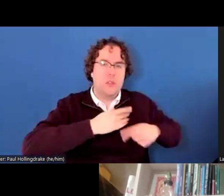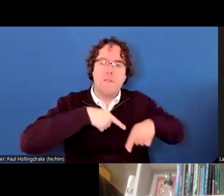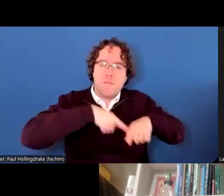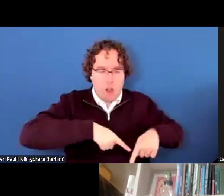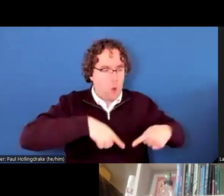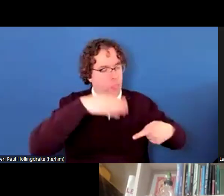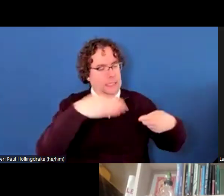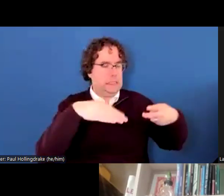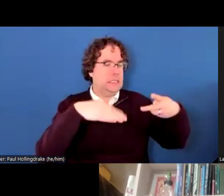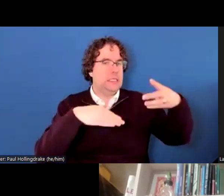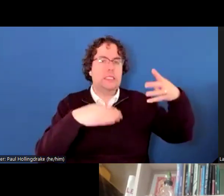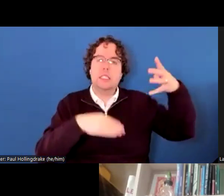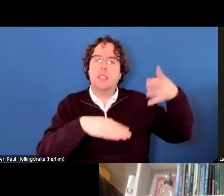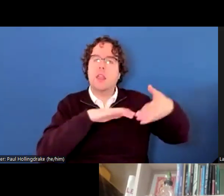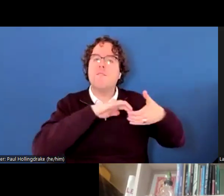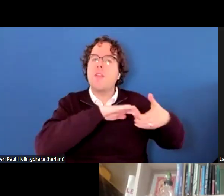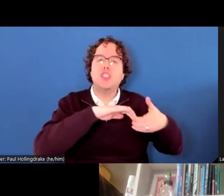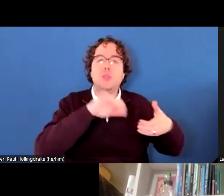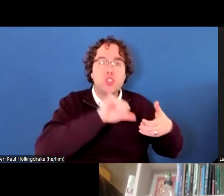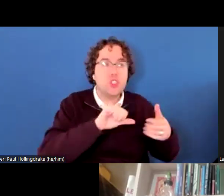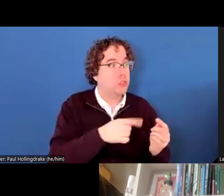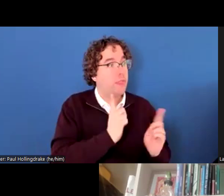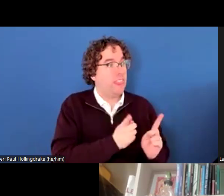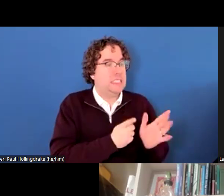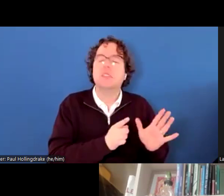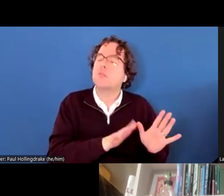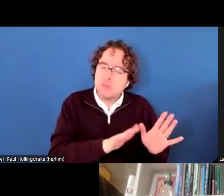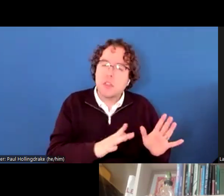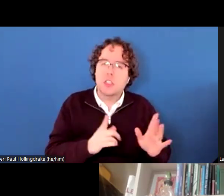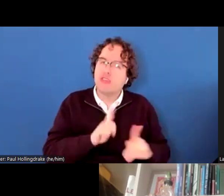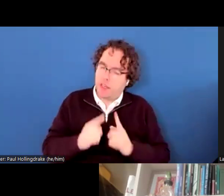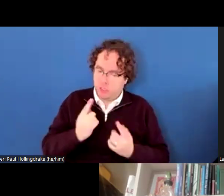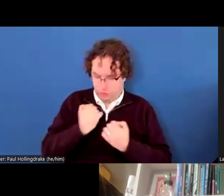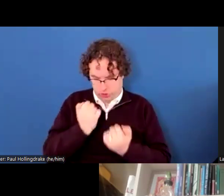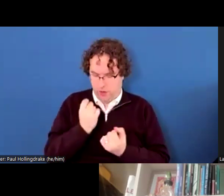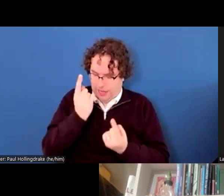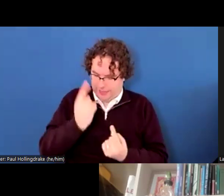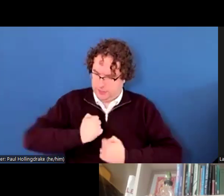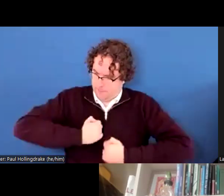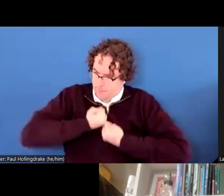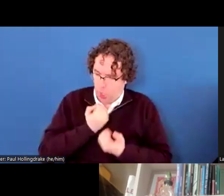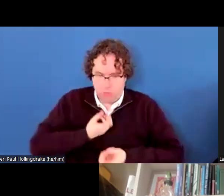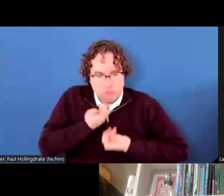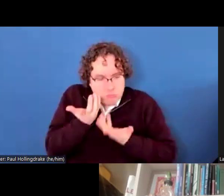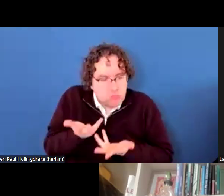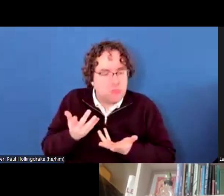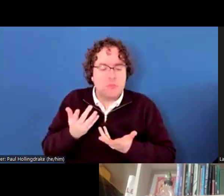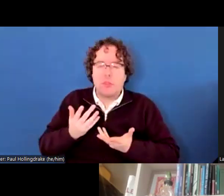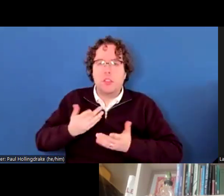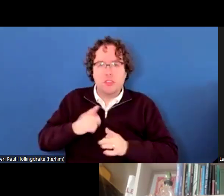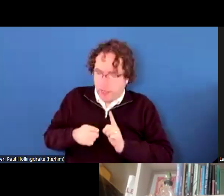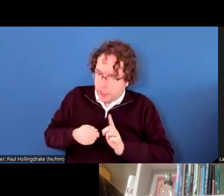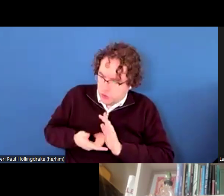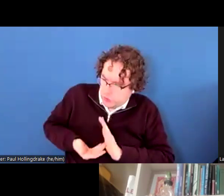what the fellowship should be, but like really understanding your own voice, amplifying that voice, understanding what you wanted to